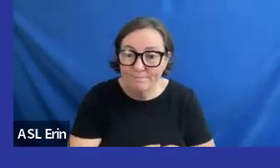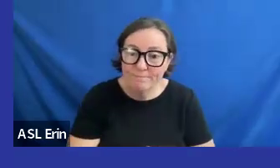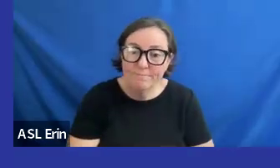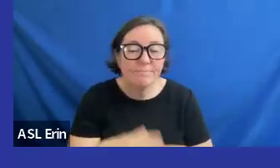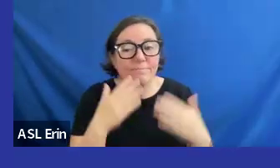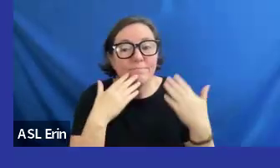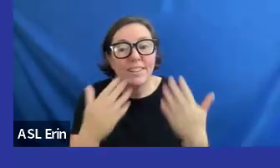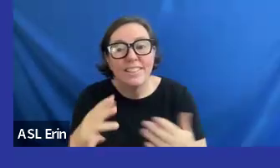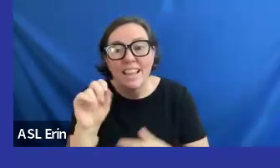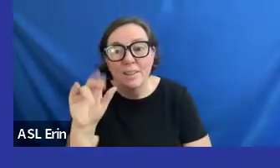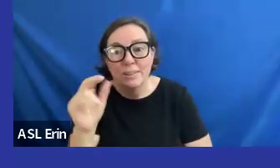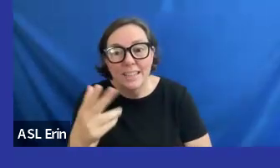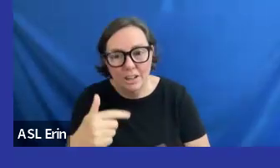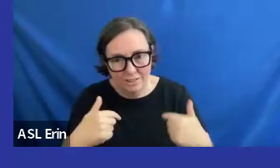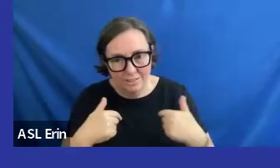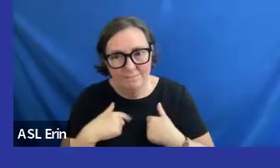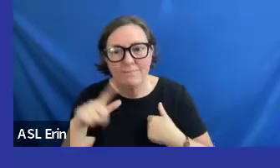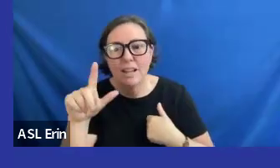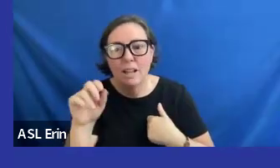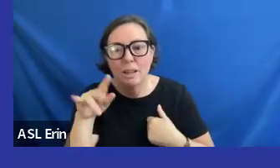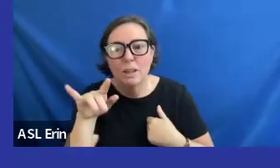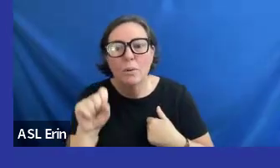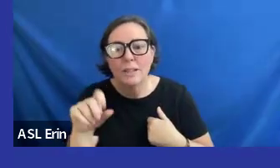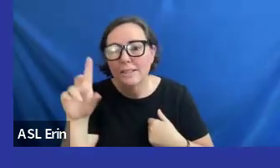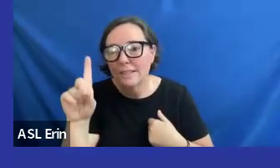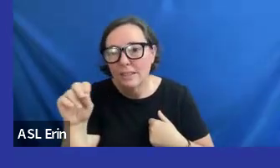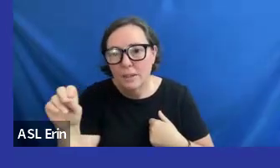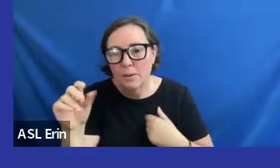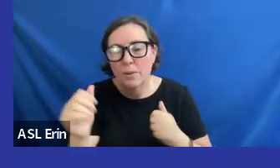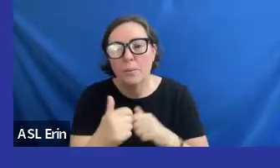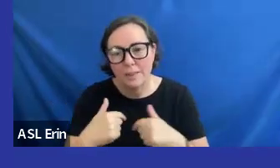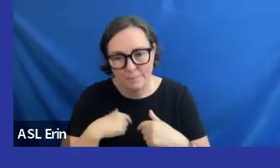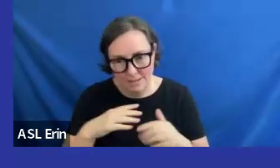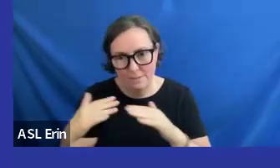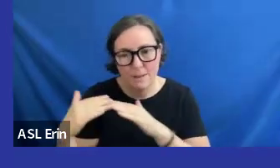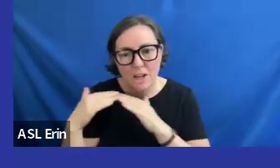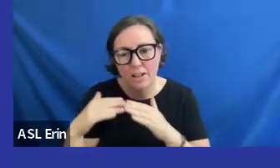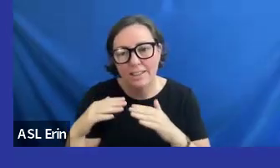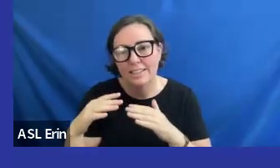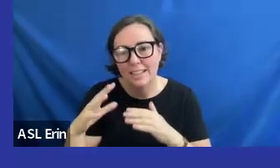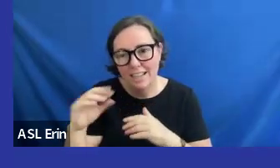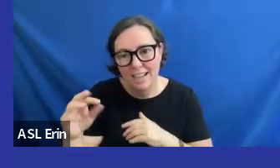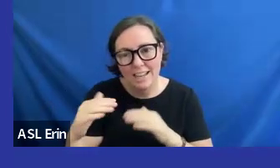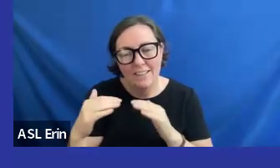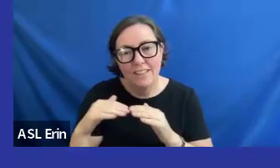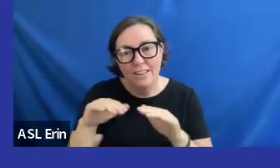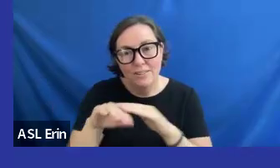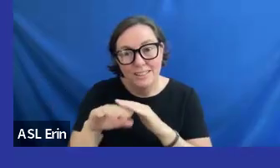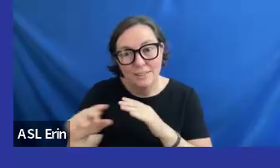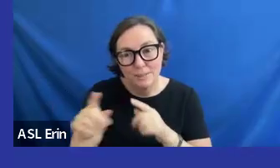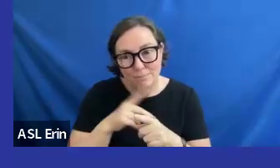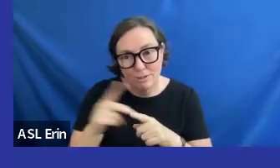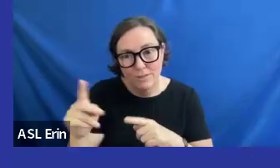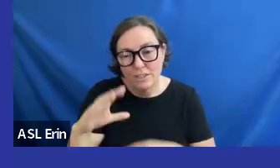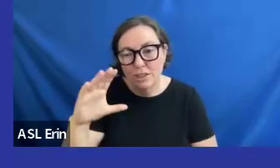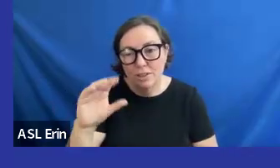Thank you so much, Sarah. My name is Louis Doe. With me is my colleague and fellow accessibility professional,